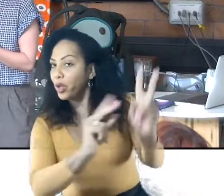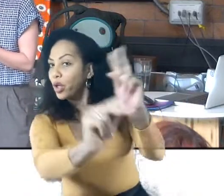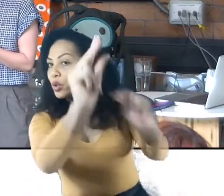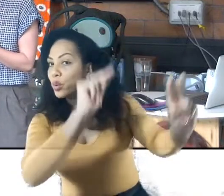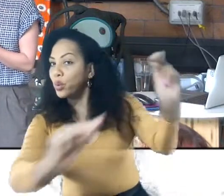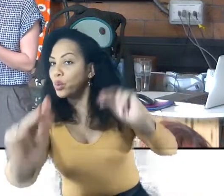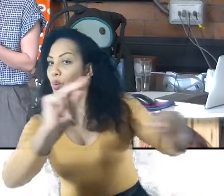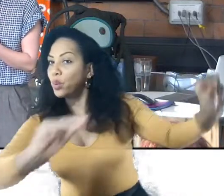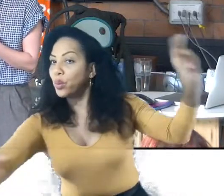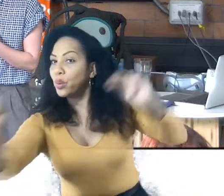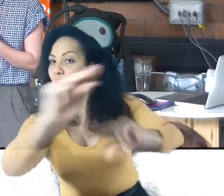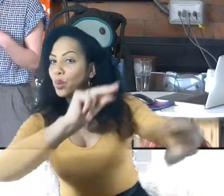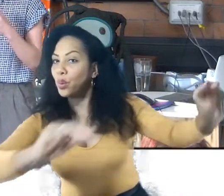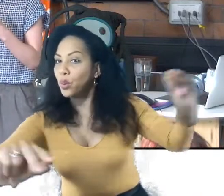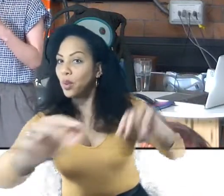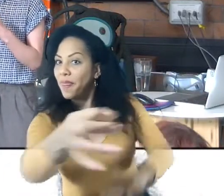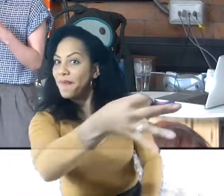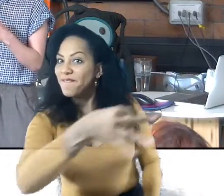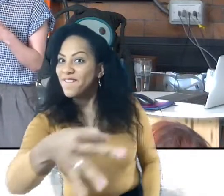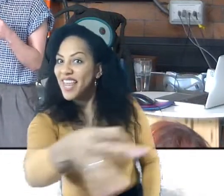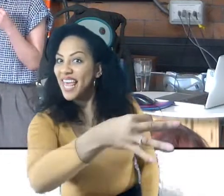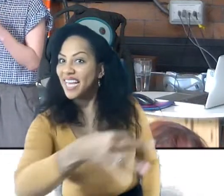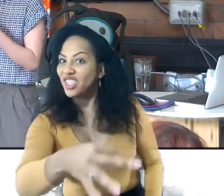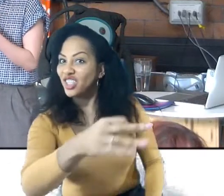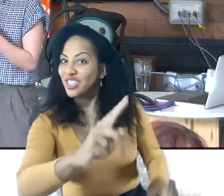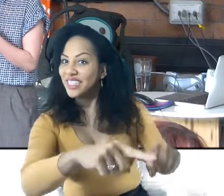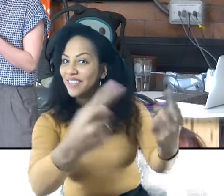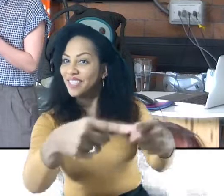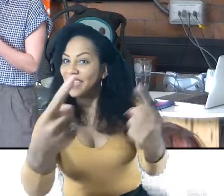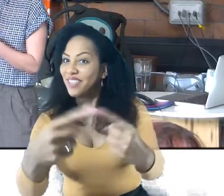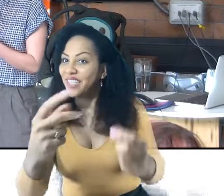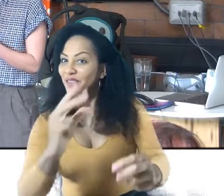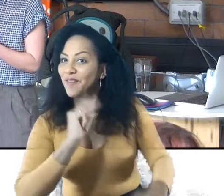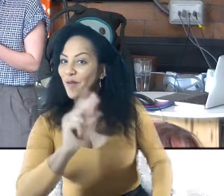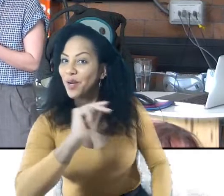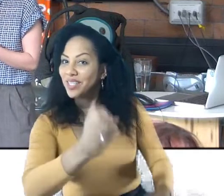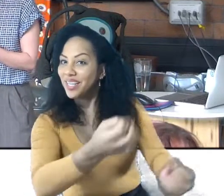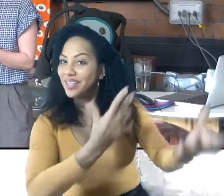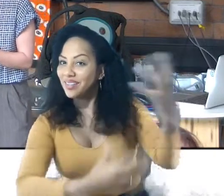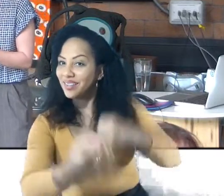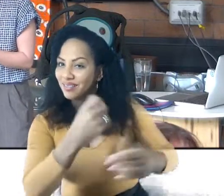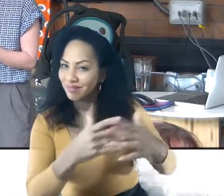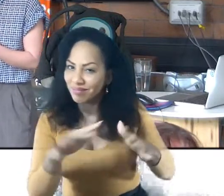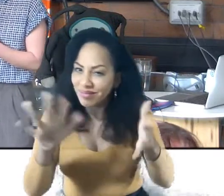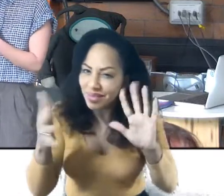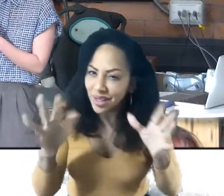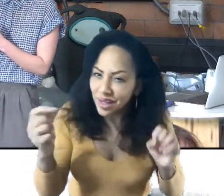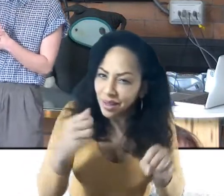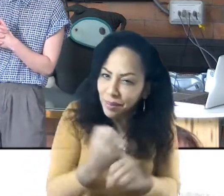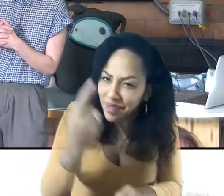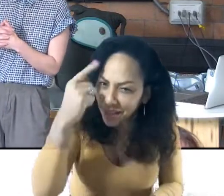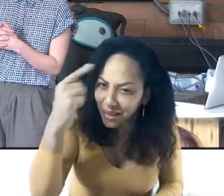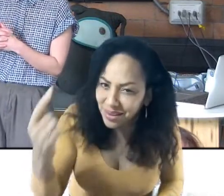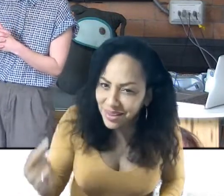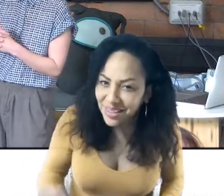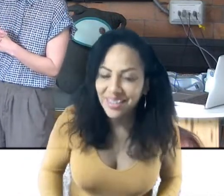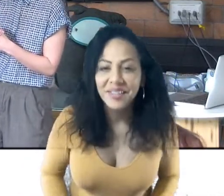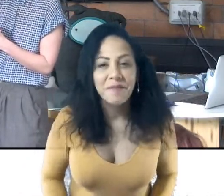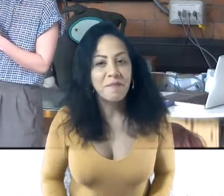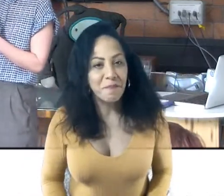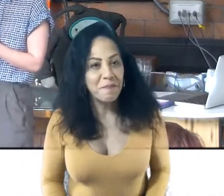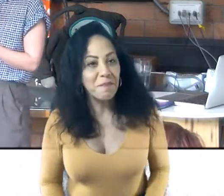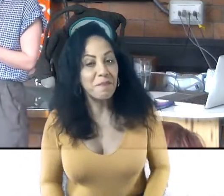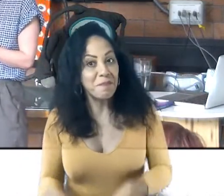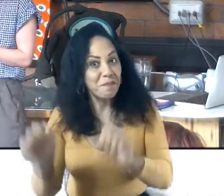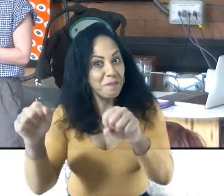direct something that I'm trying to mimic. Or, sure. Yeah. you know. Thank you. Anybody